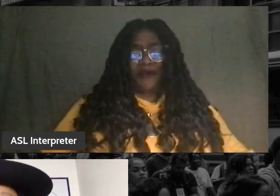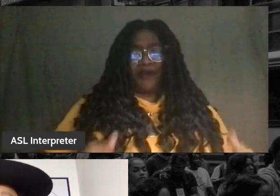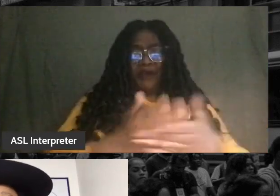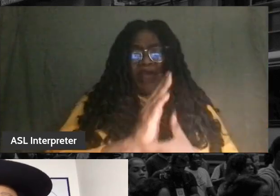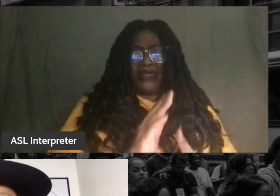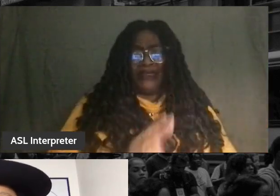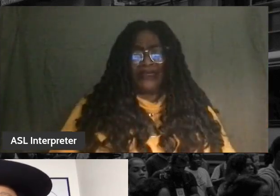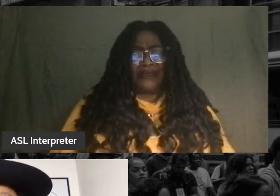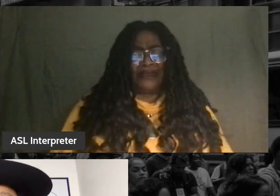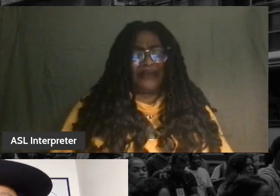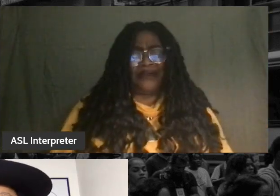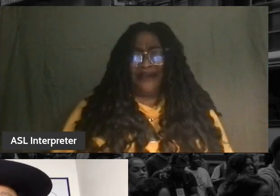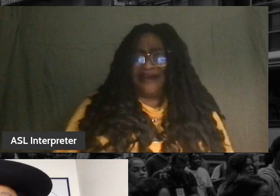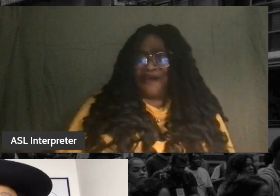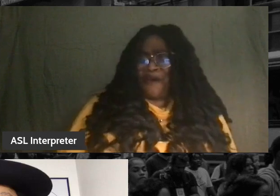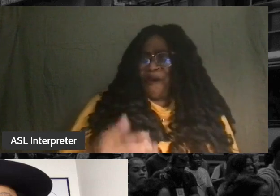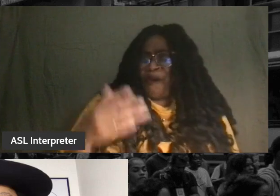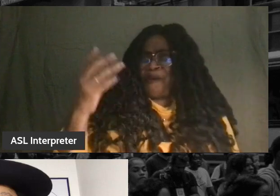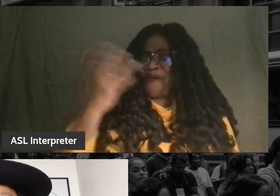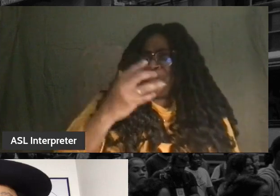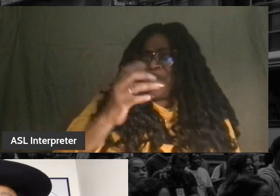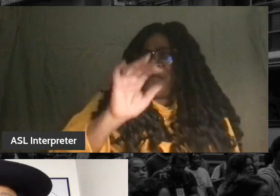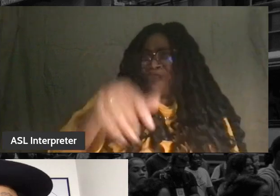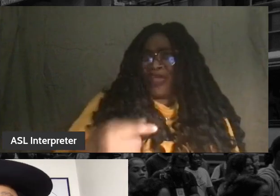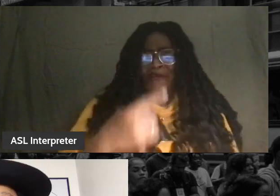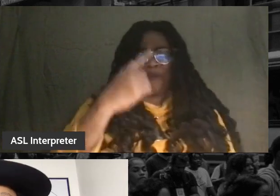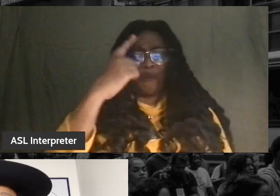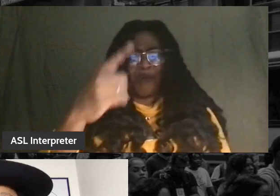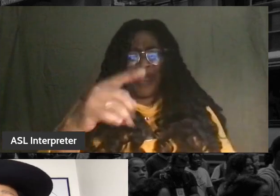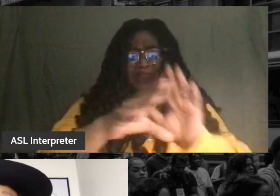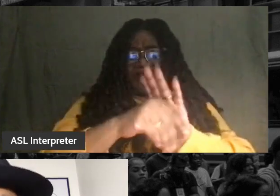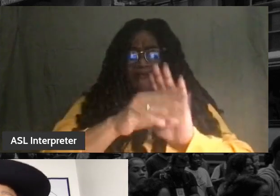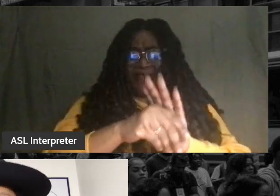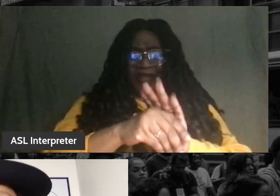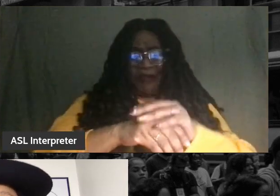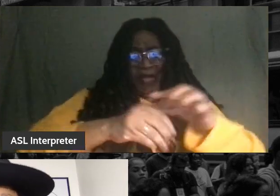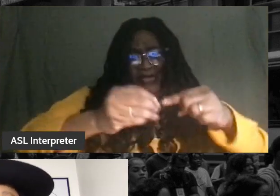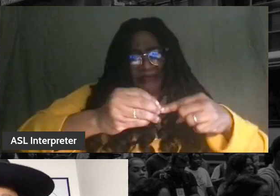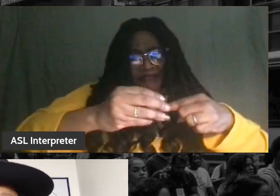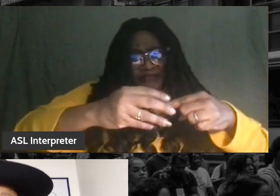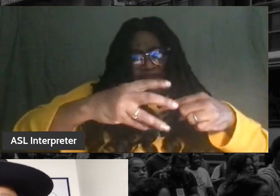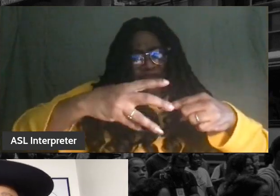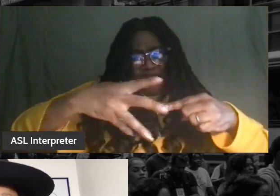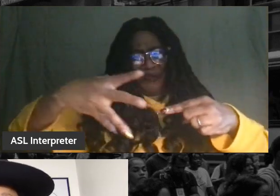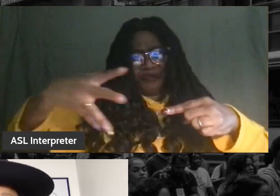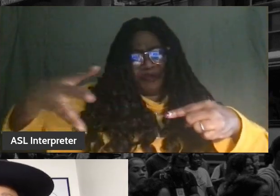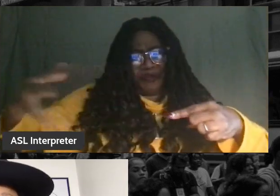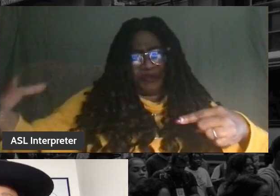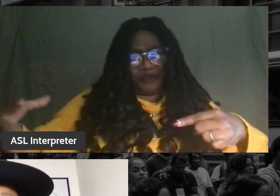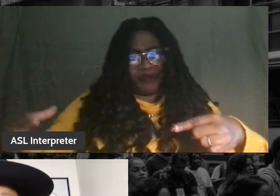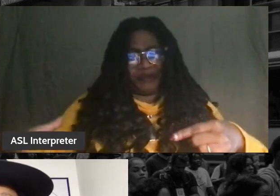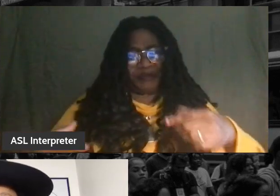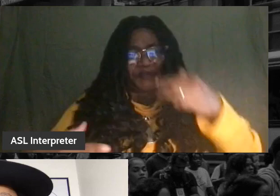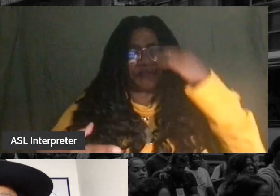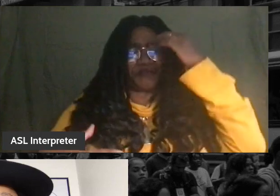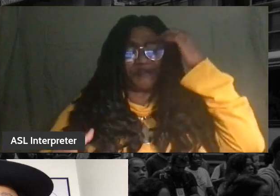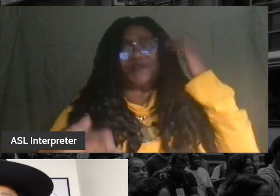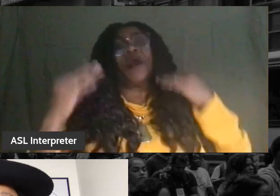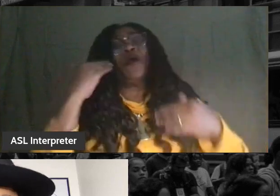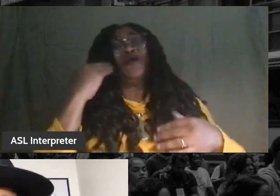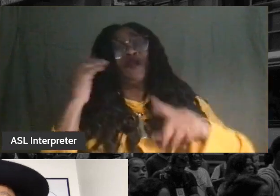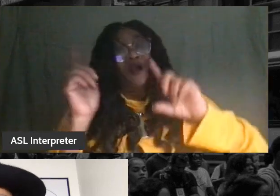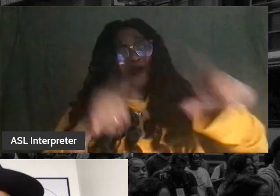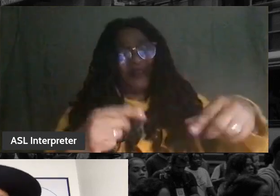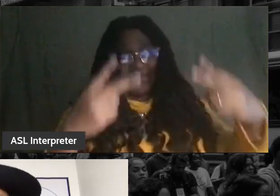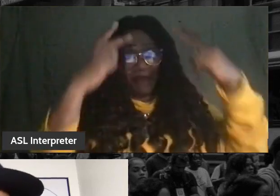Wow, this one film has spawned a lot. And yeah, you know, you can tell by my haircut that I spend time in a barbershop